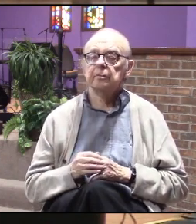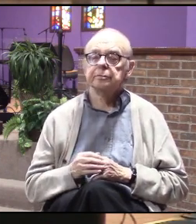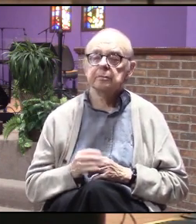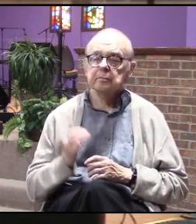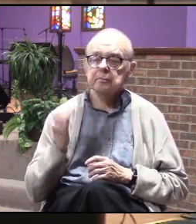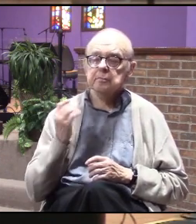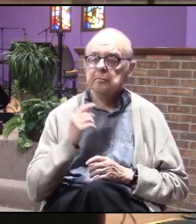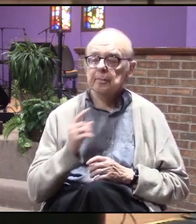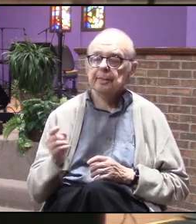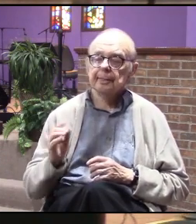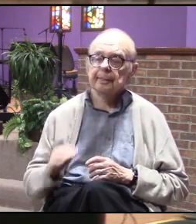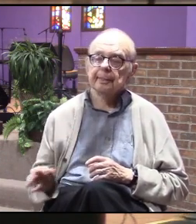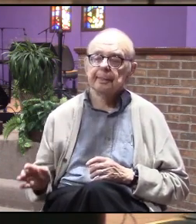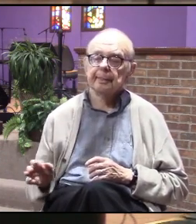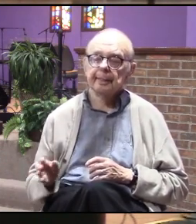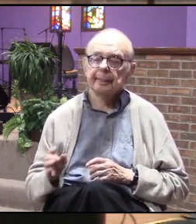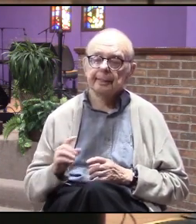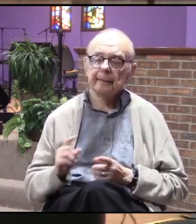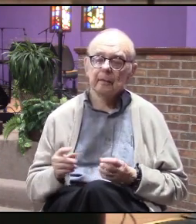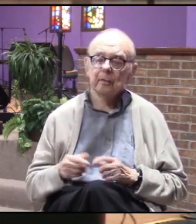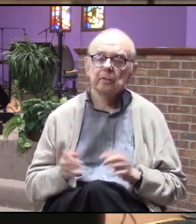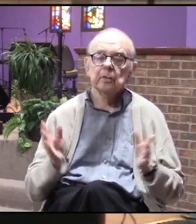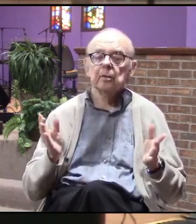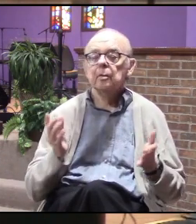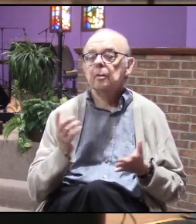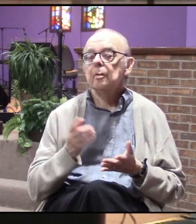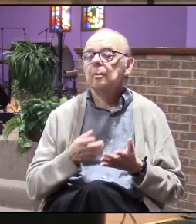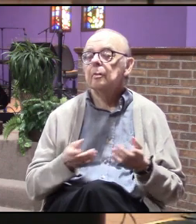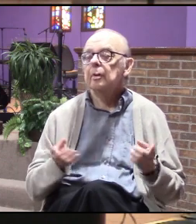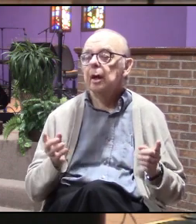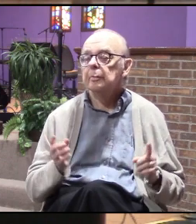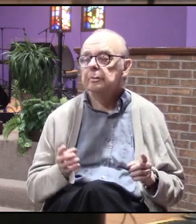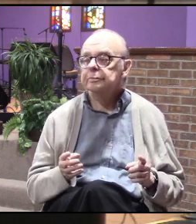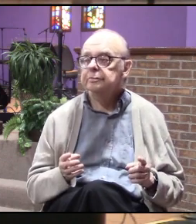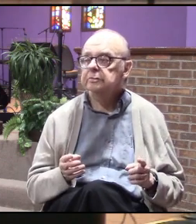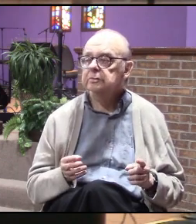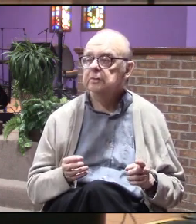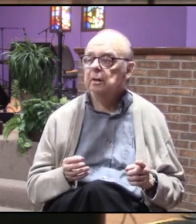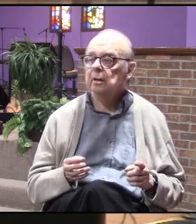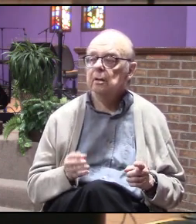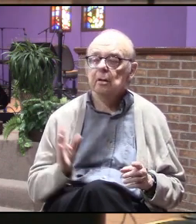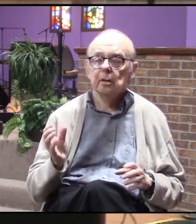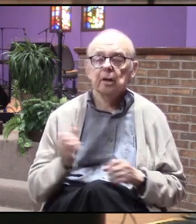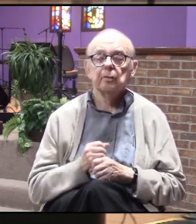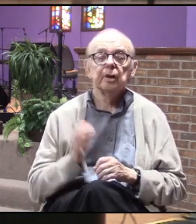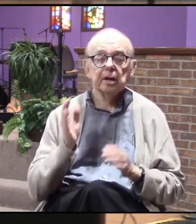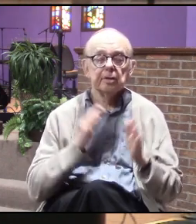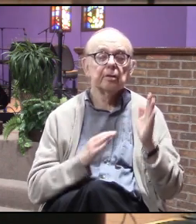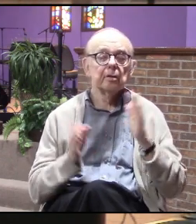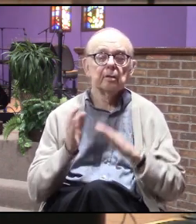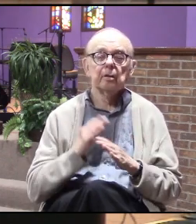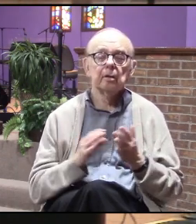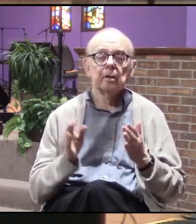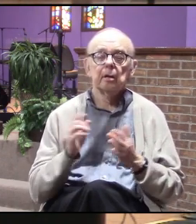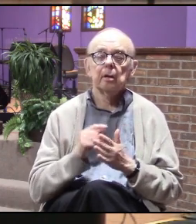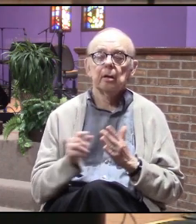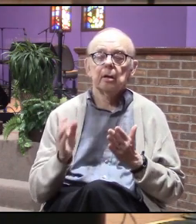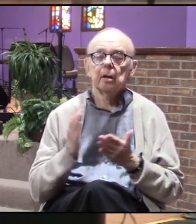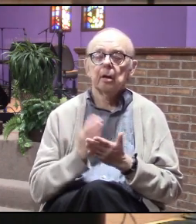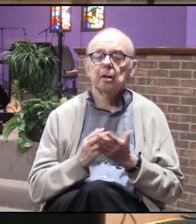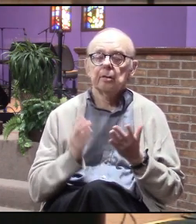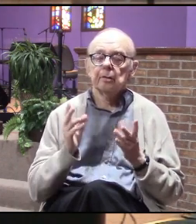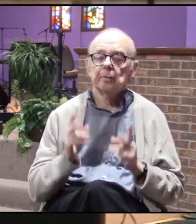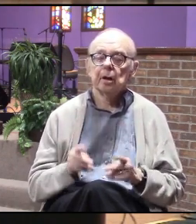And if those children were just turned loose, guess what they're going to do? They're going to get in trouble. But somebody